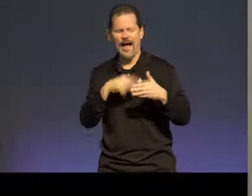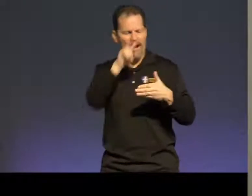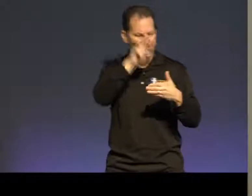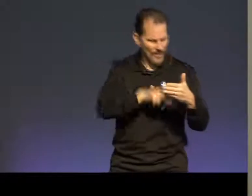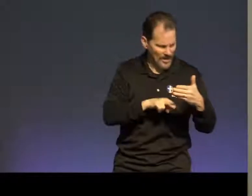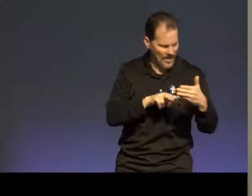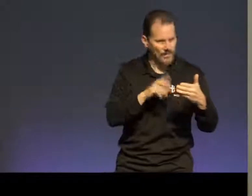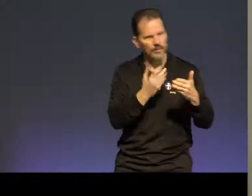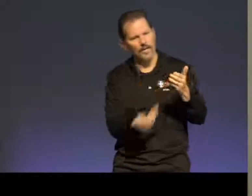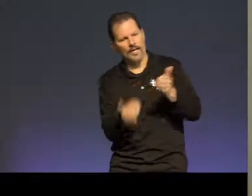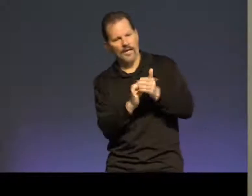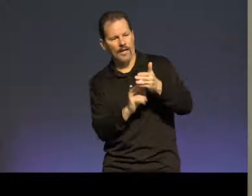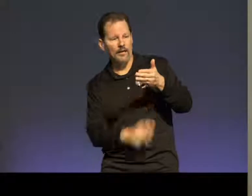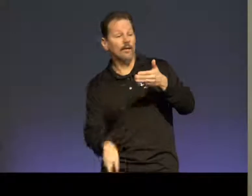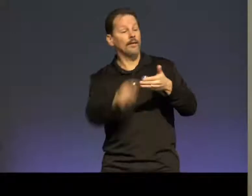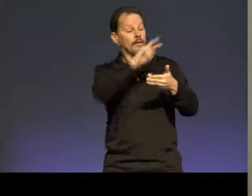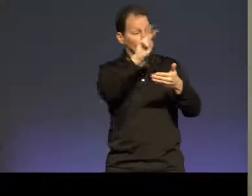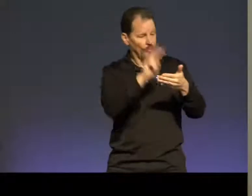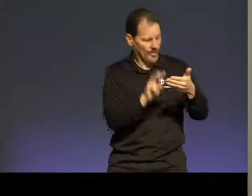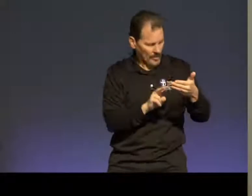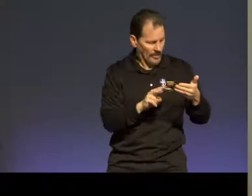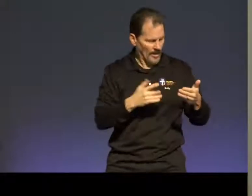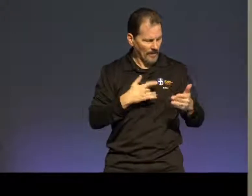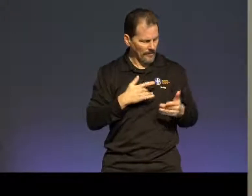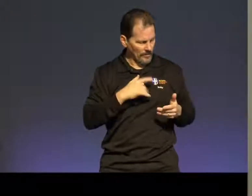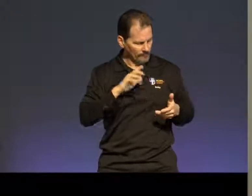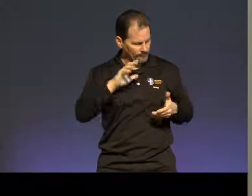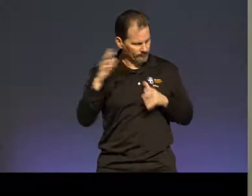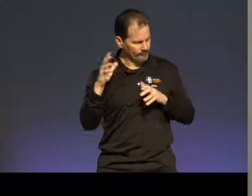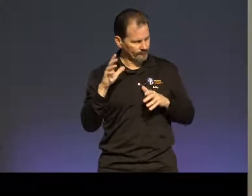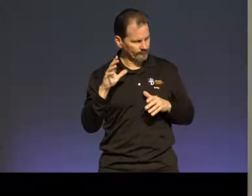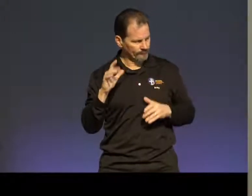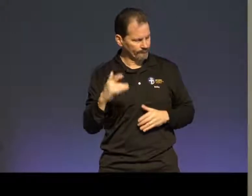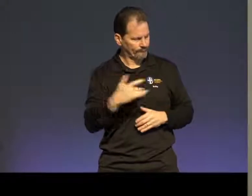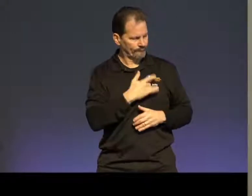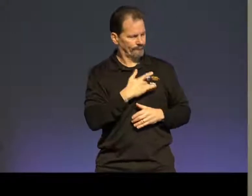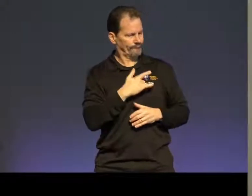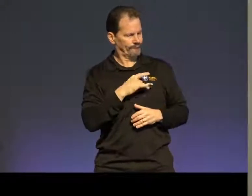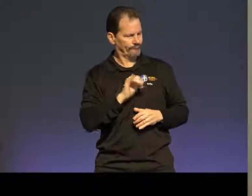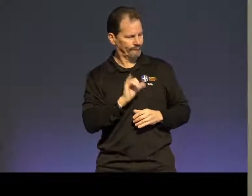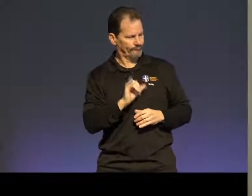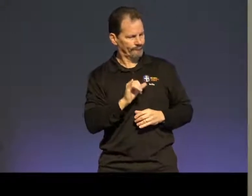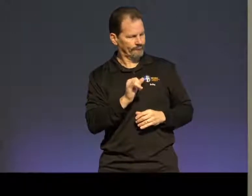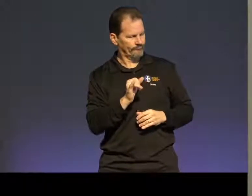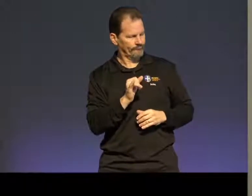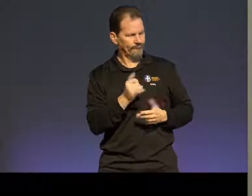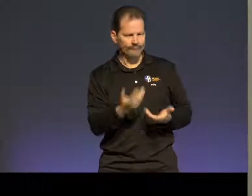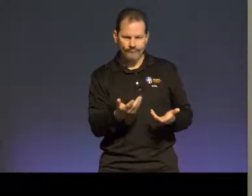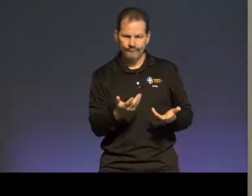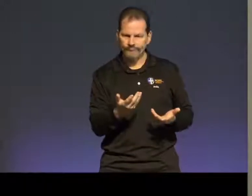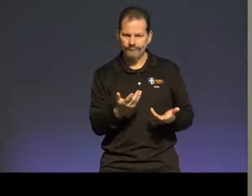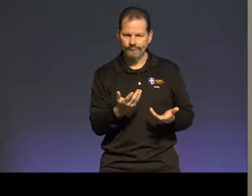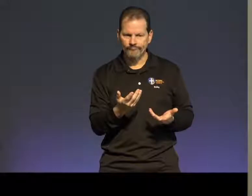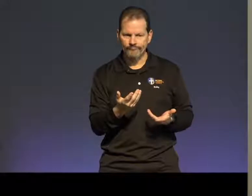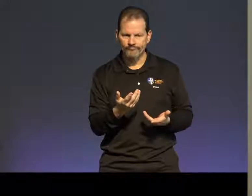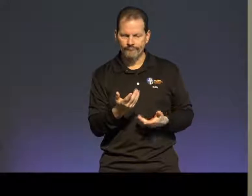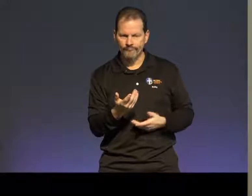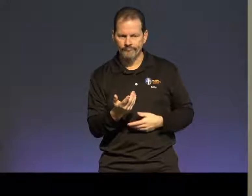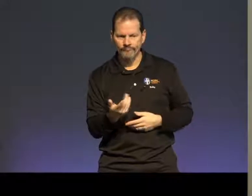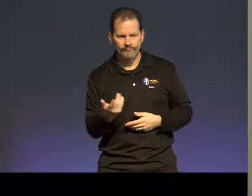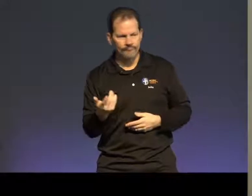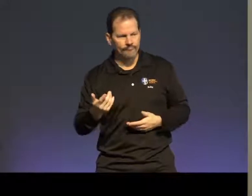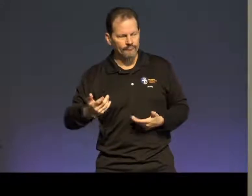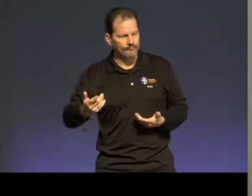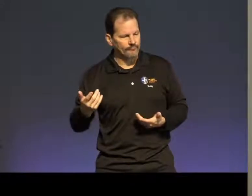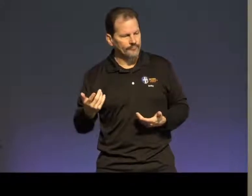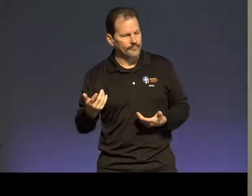know. Because it messed with me, because I realized something. There isn't really a time where Saul didn't threaten the people and they showed